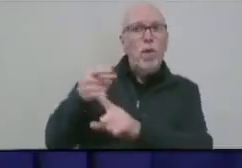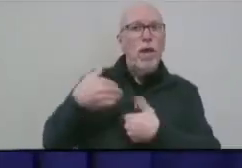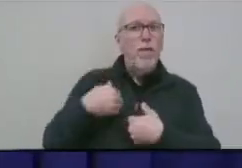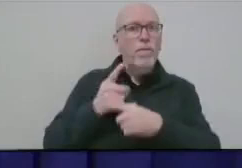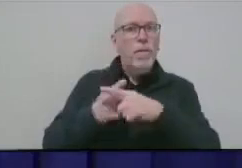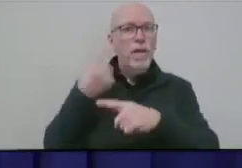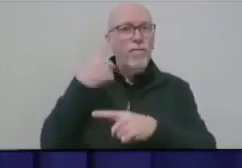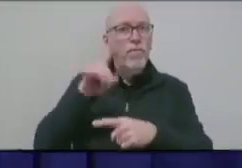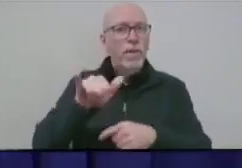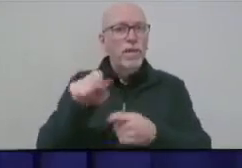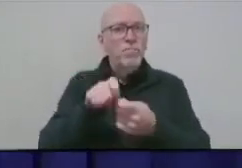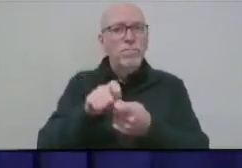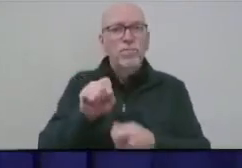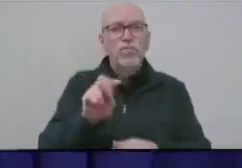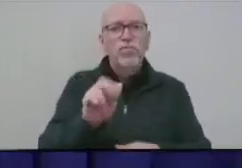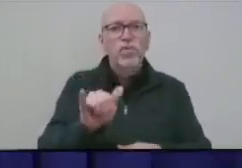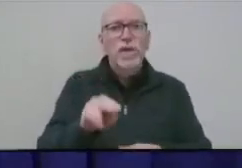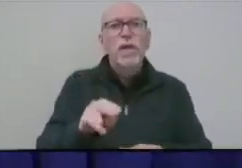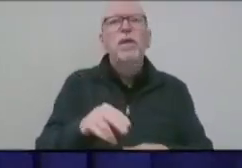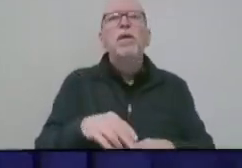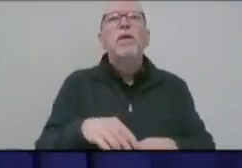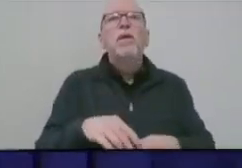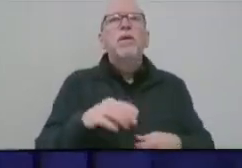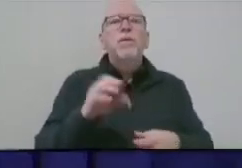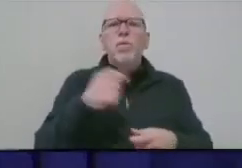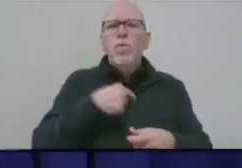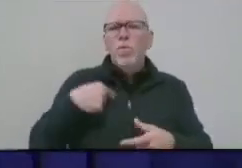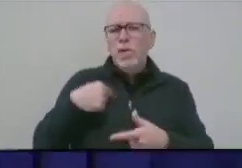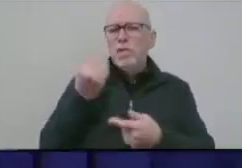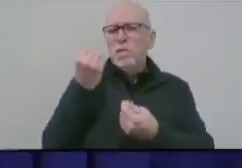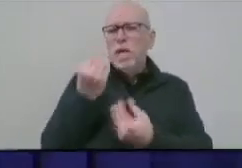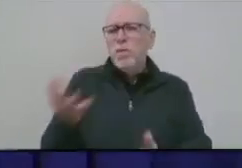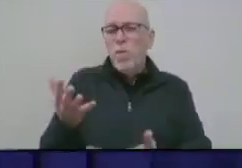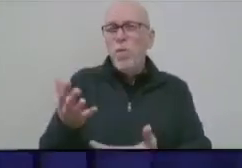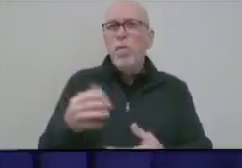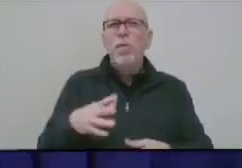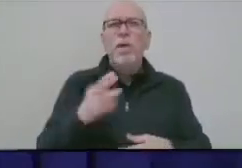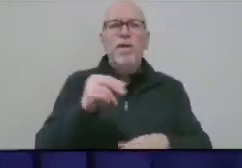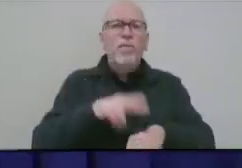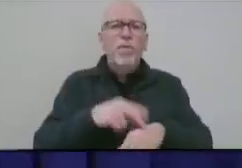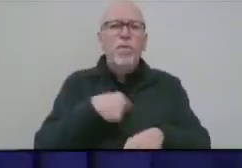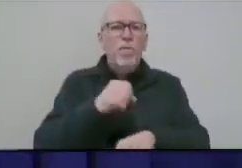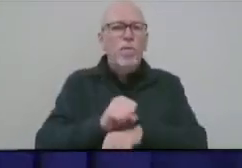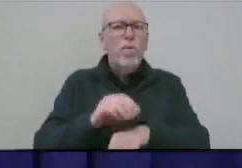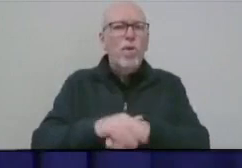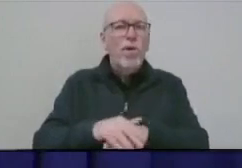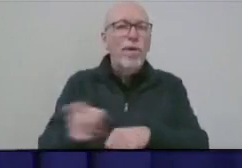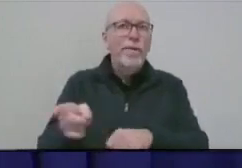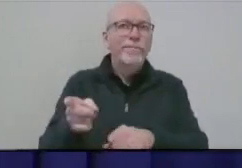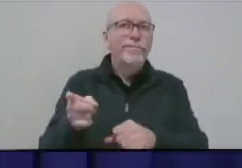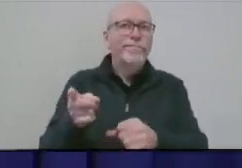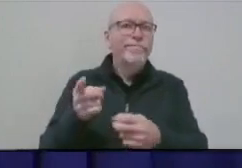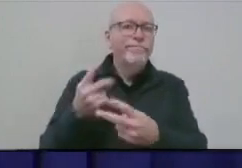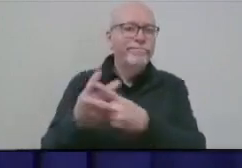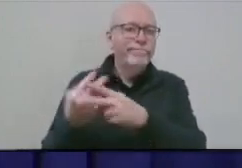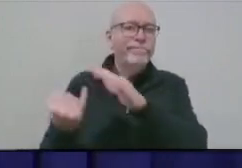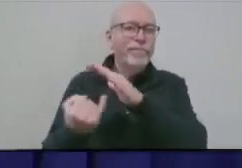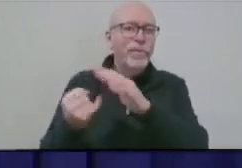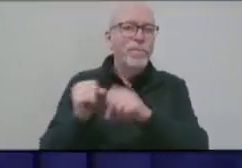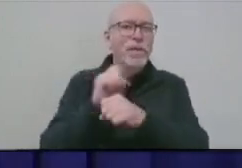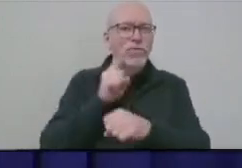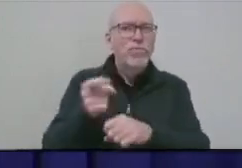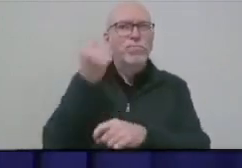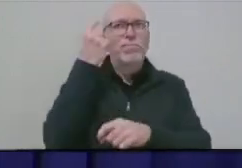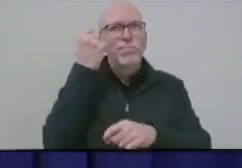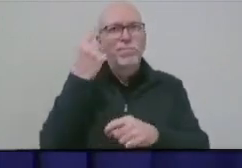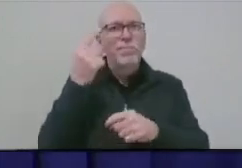for this particular strain. So it is something we let them know, and then, of course, work on quarantining and making sure they understand the importance